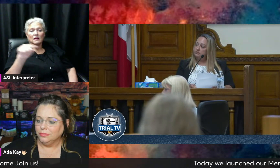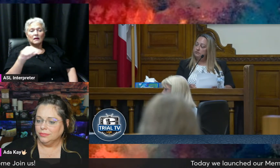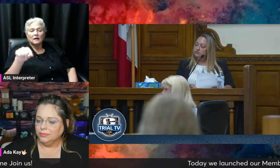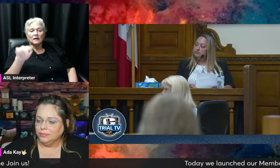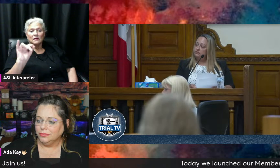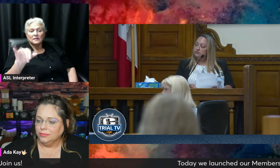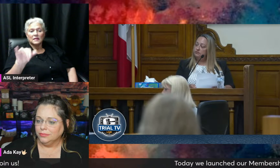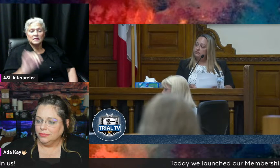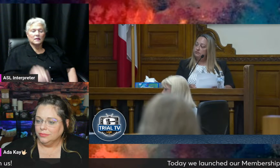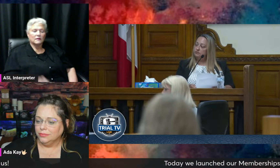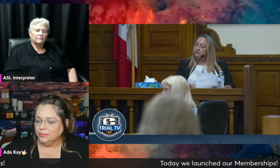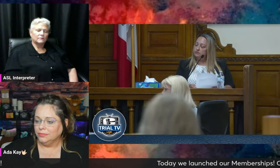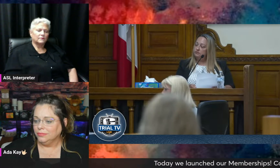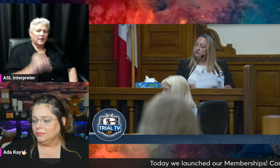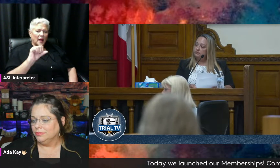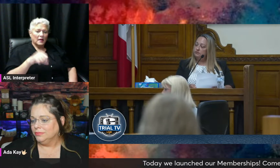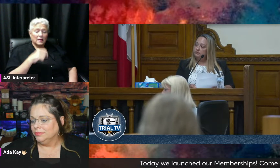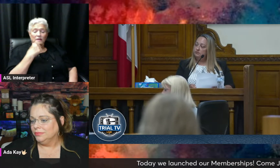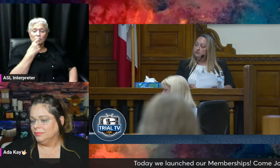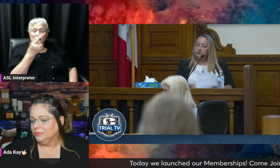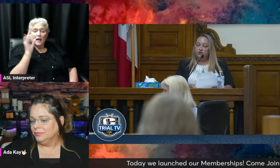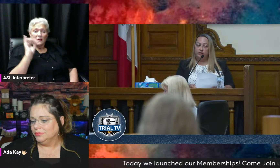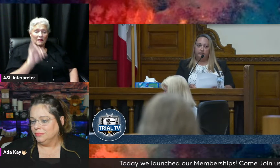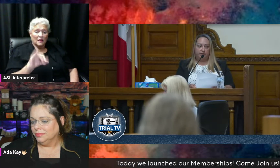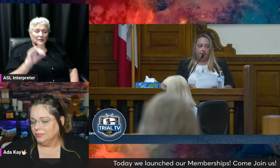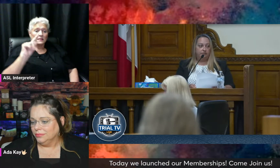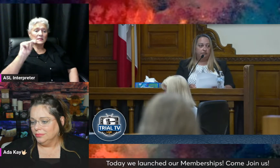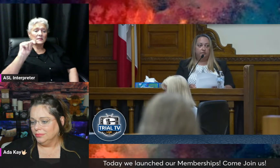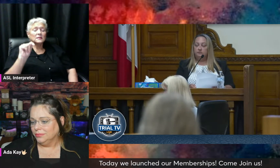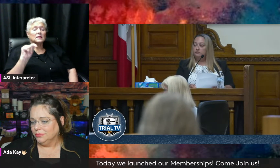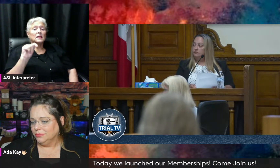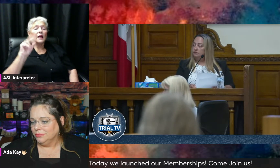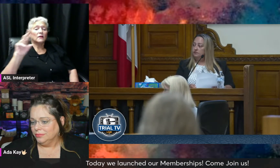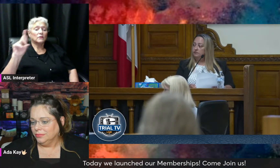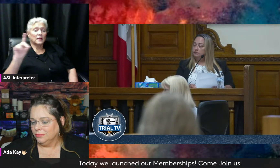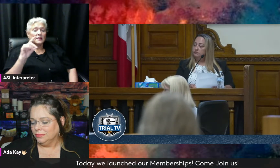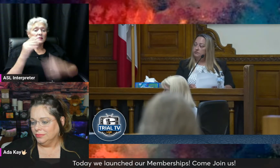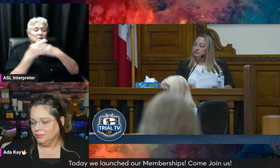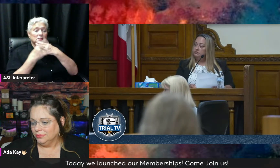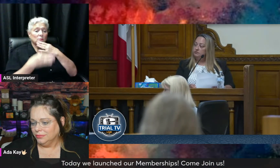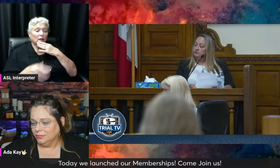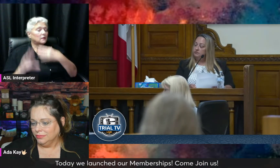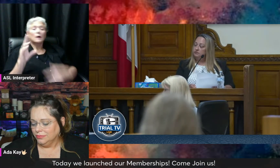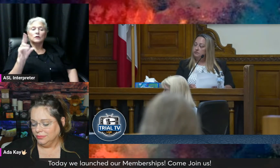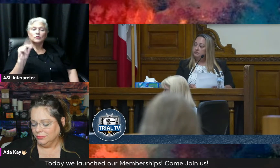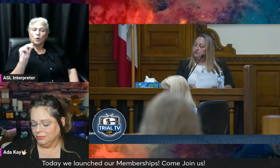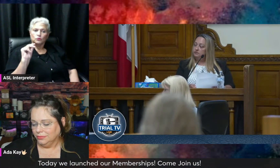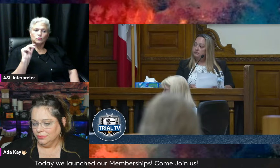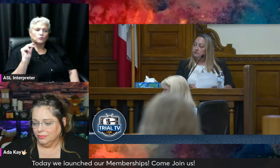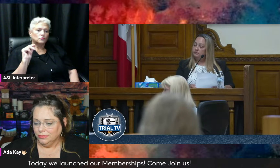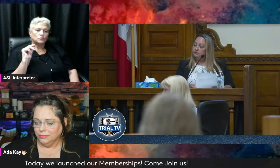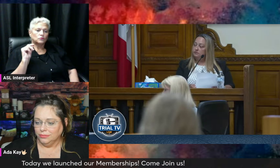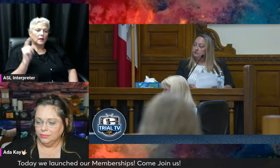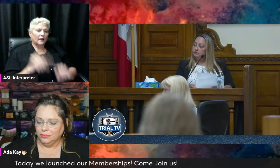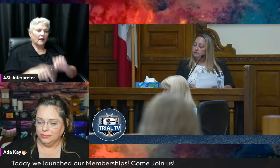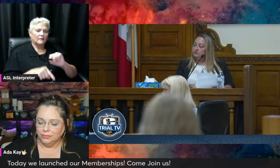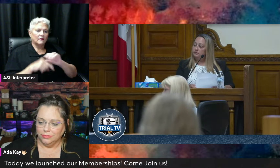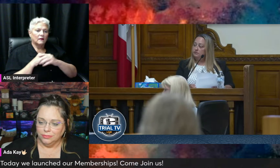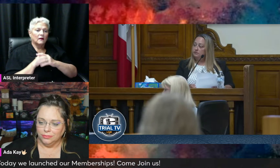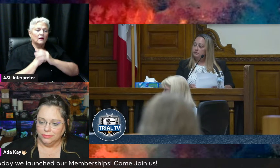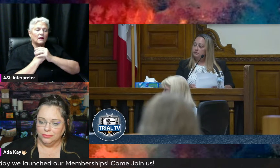are you able to say that that's Tyler Dazey's blood? No, I am not. Okay. And